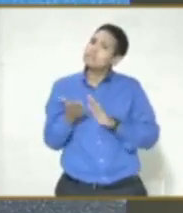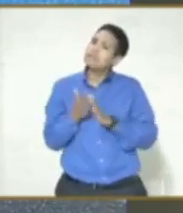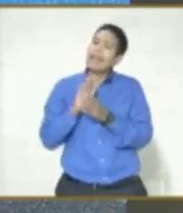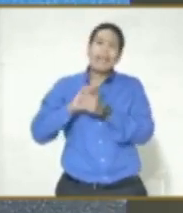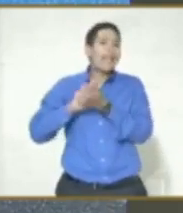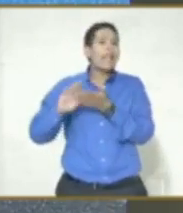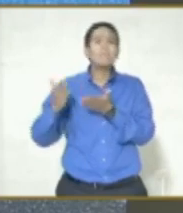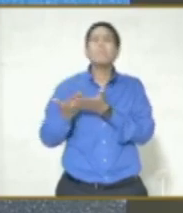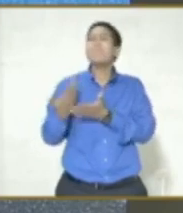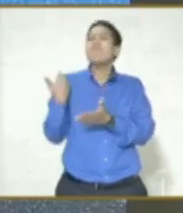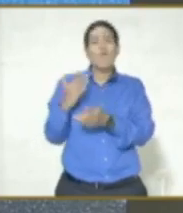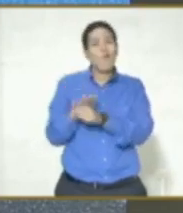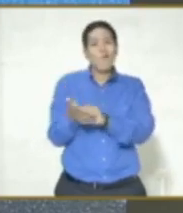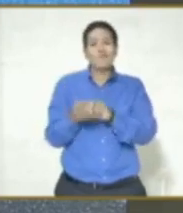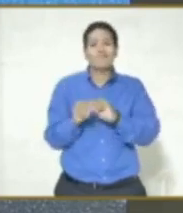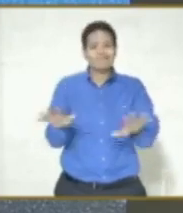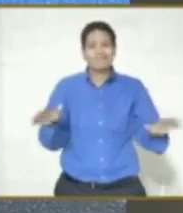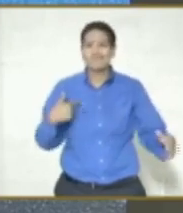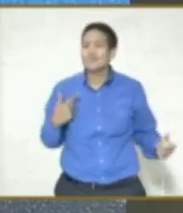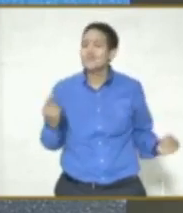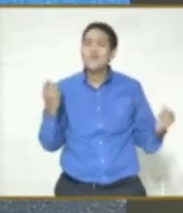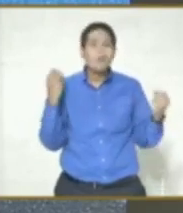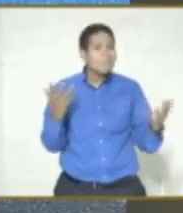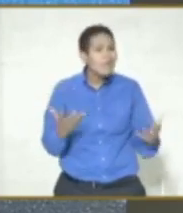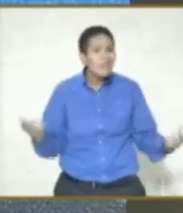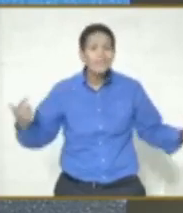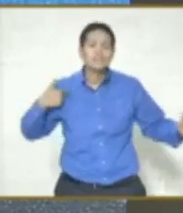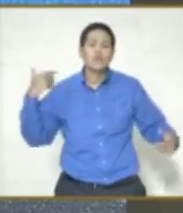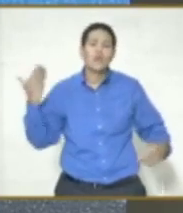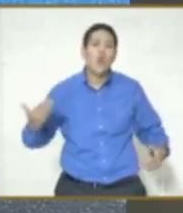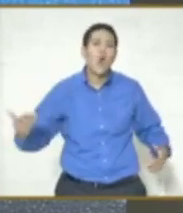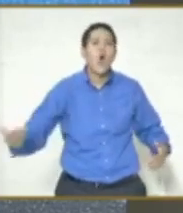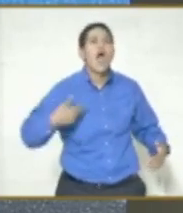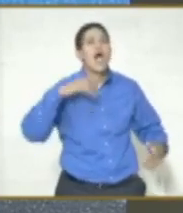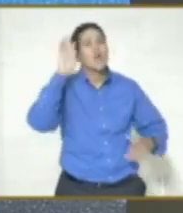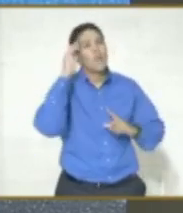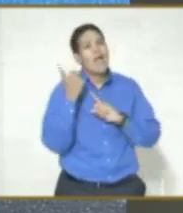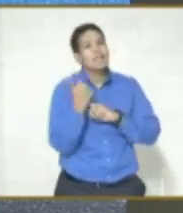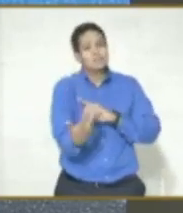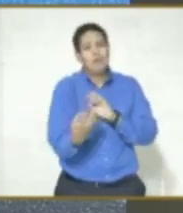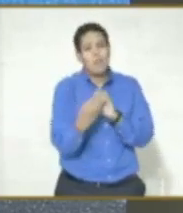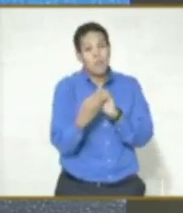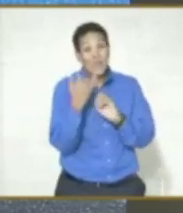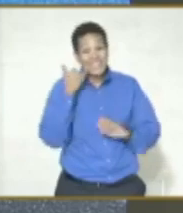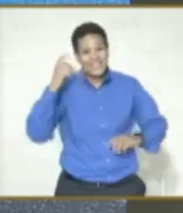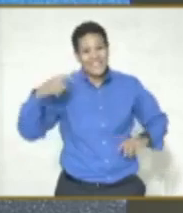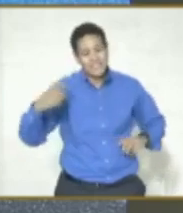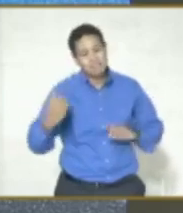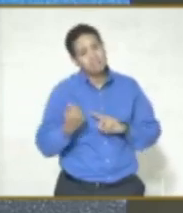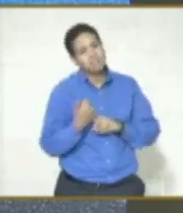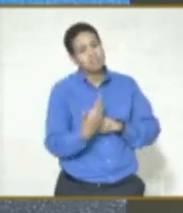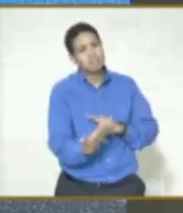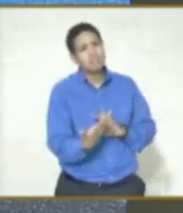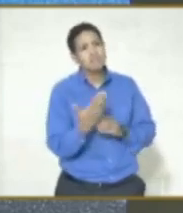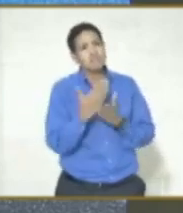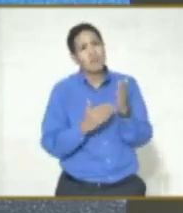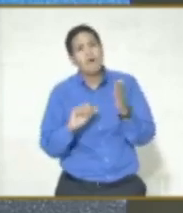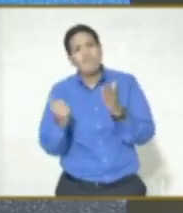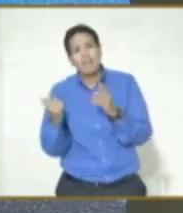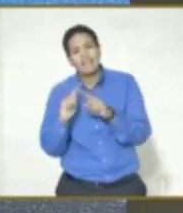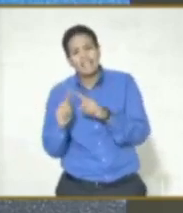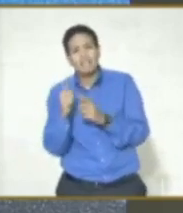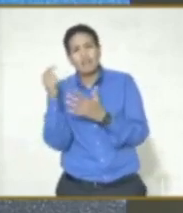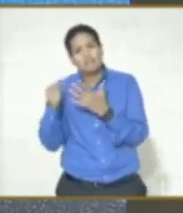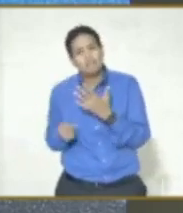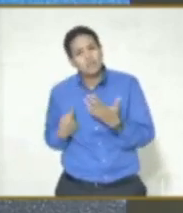condition. So we have been doing a number of things. As we go on, I can expand a little more as to some of the other initiatives we are